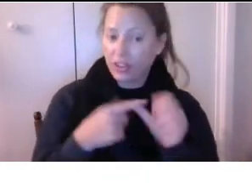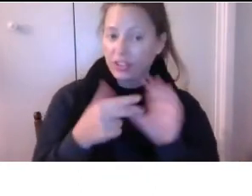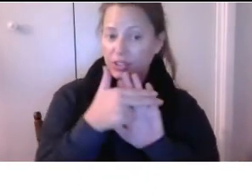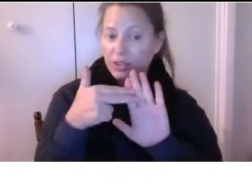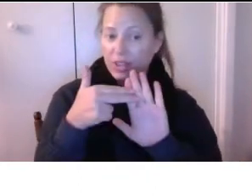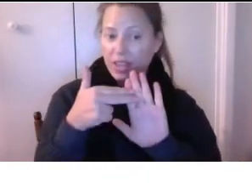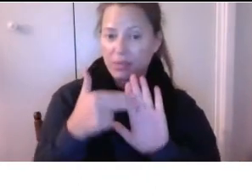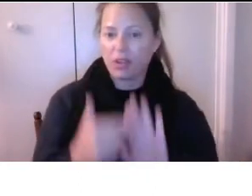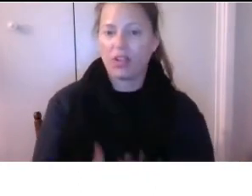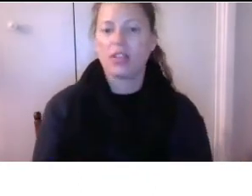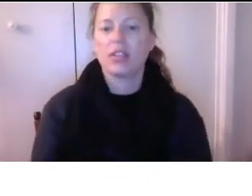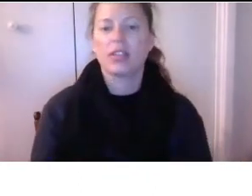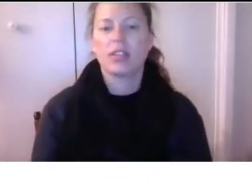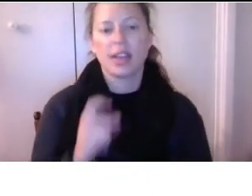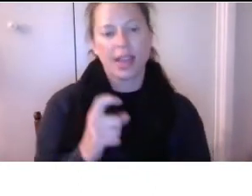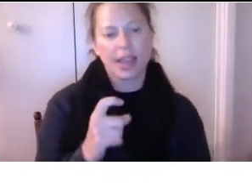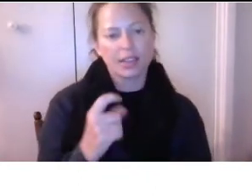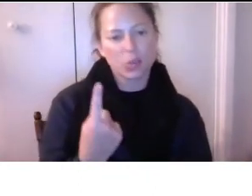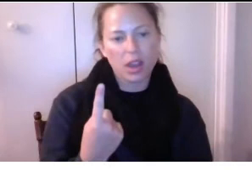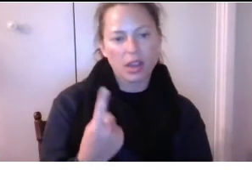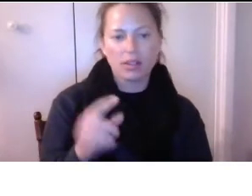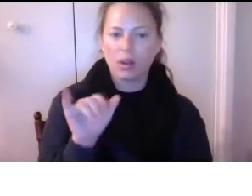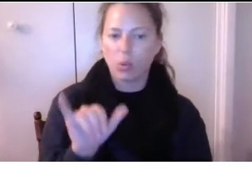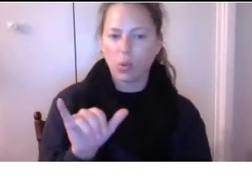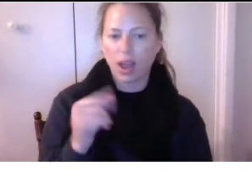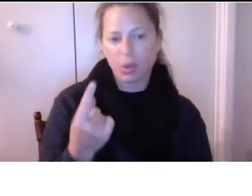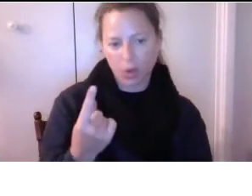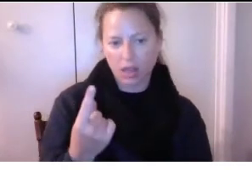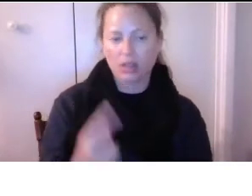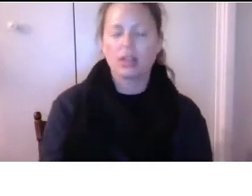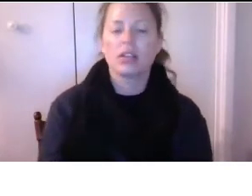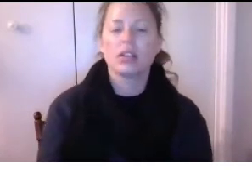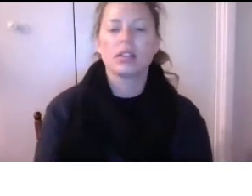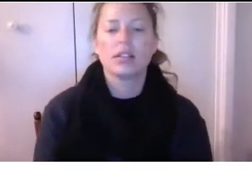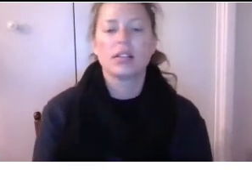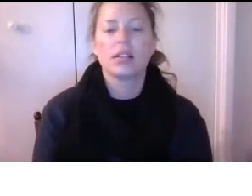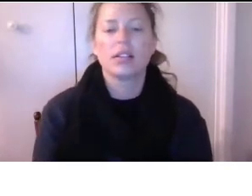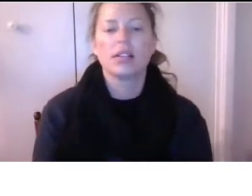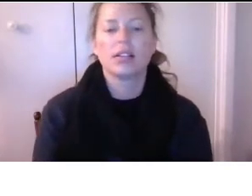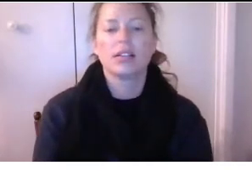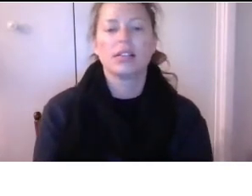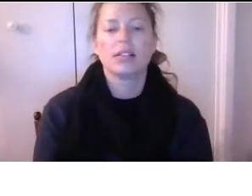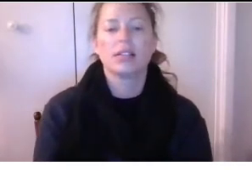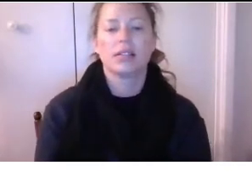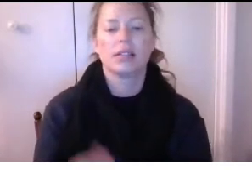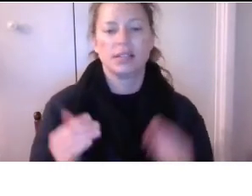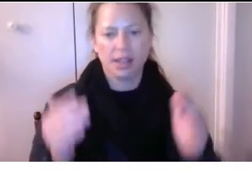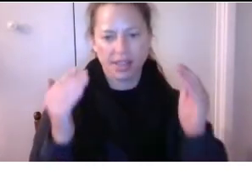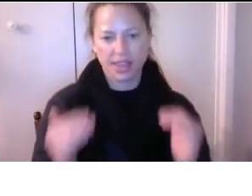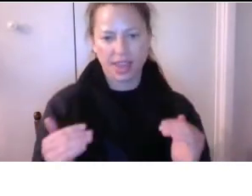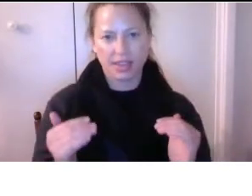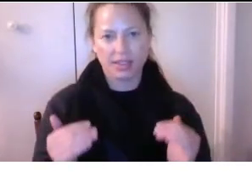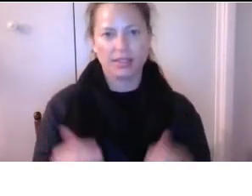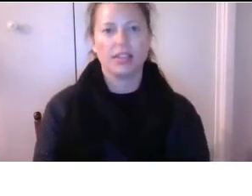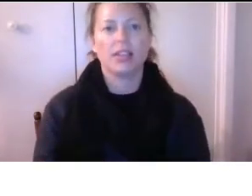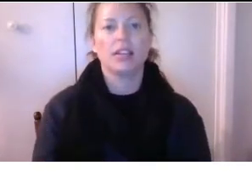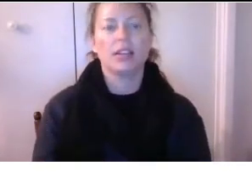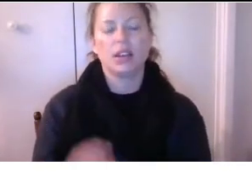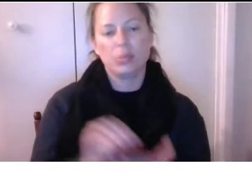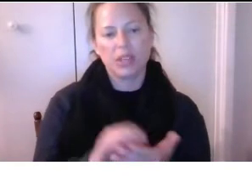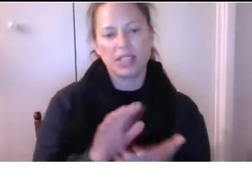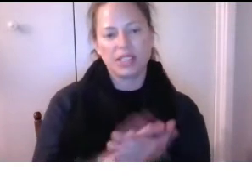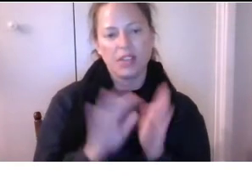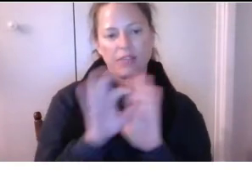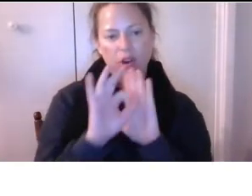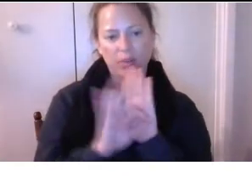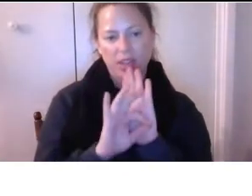labeled my x1s and y1s. Okay. Then I wrote down my